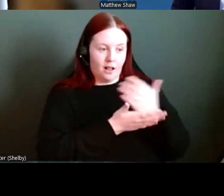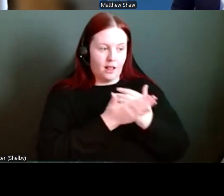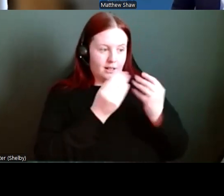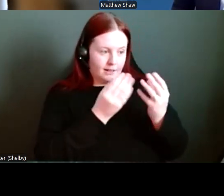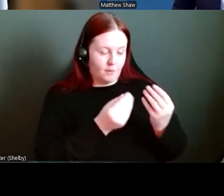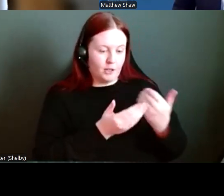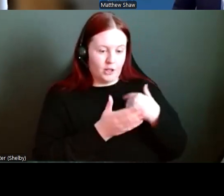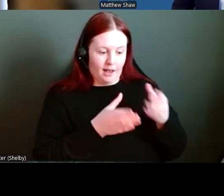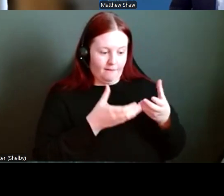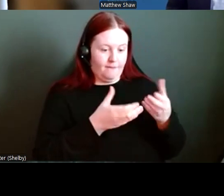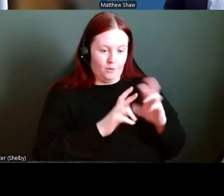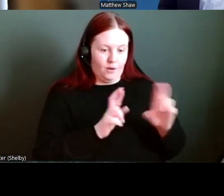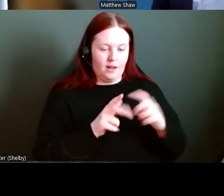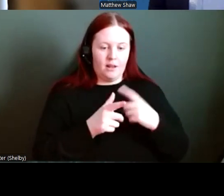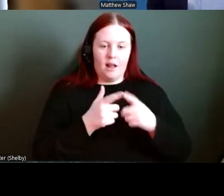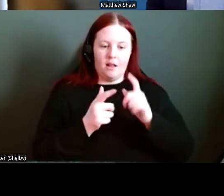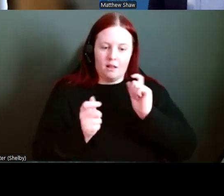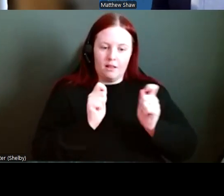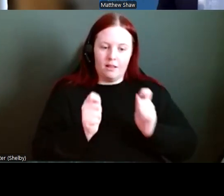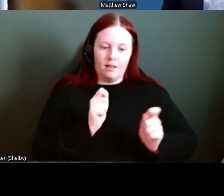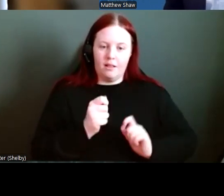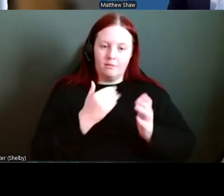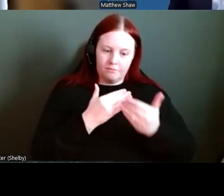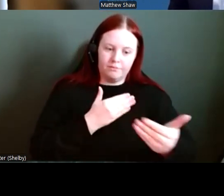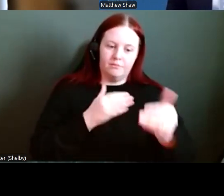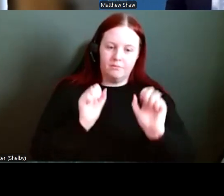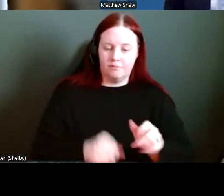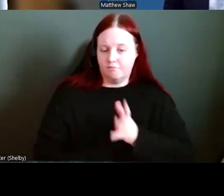being okay evolving that over time is an important call out for sure.